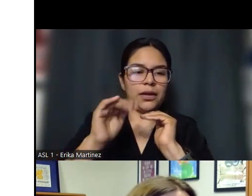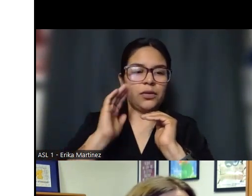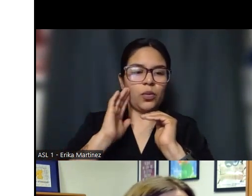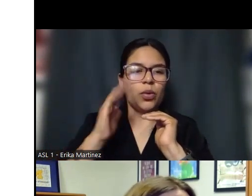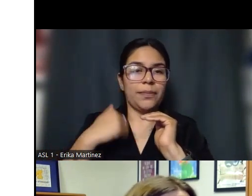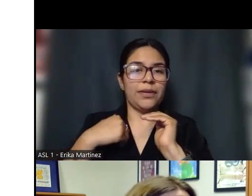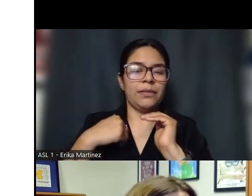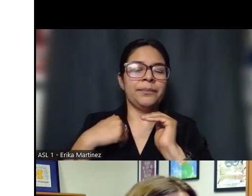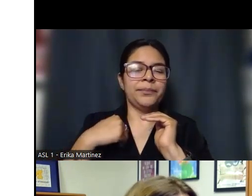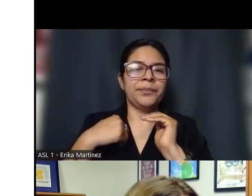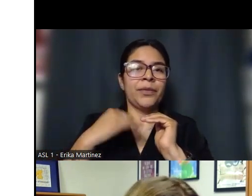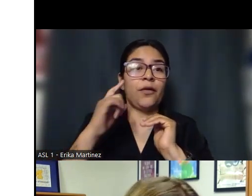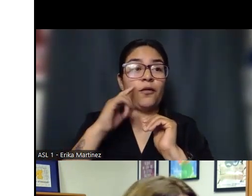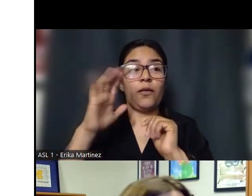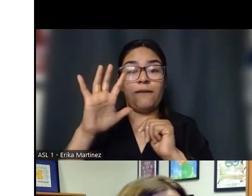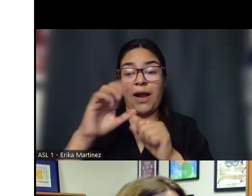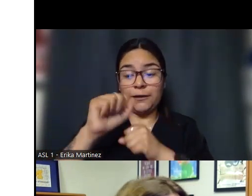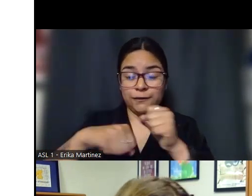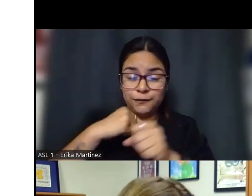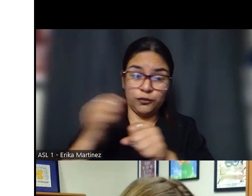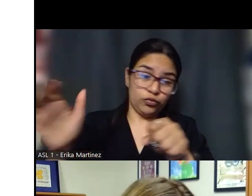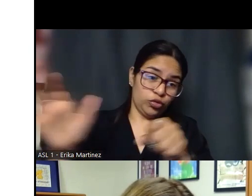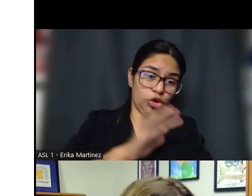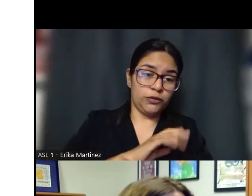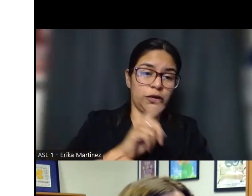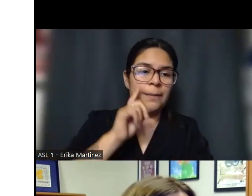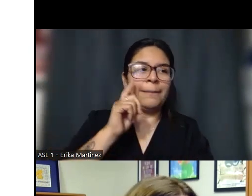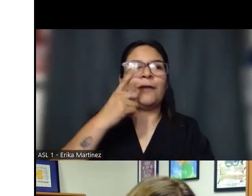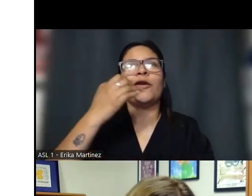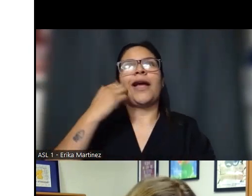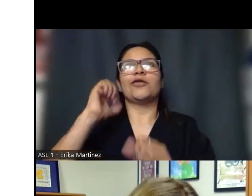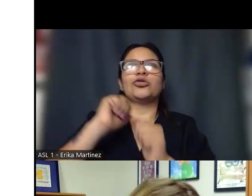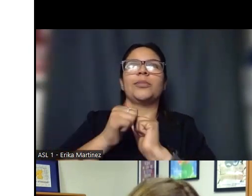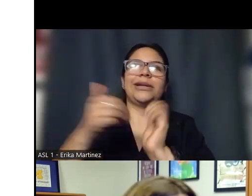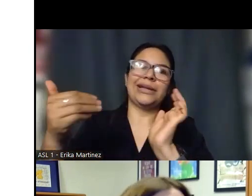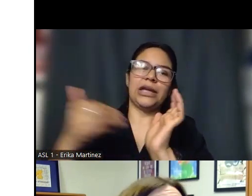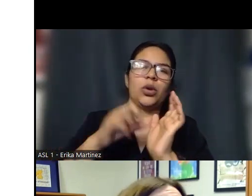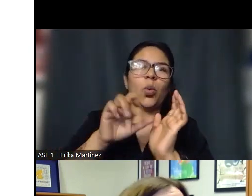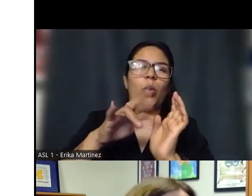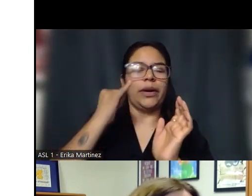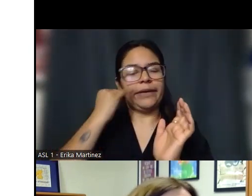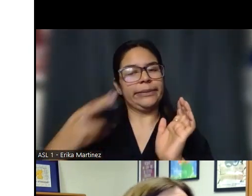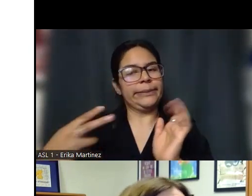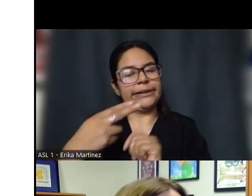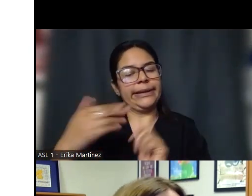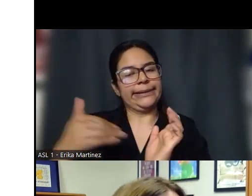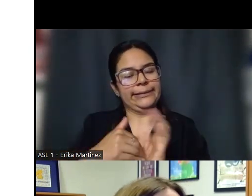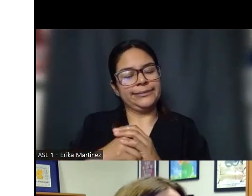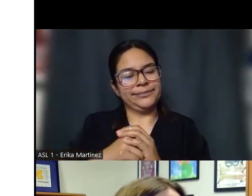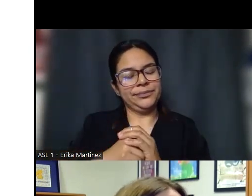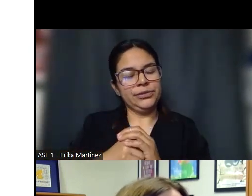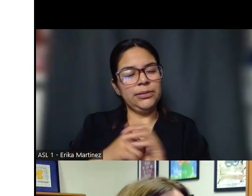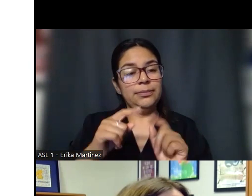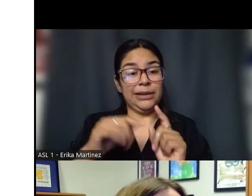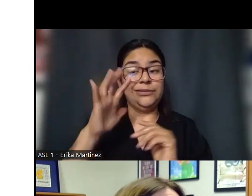have support for 5 full years before they have to compete again or potentially lose funding. However, 5 years